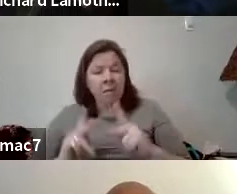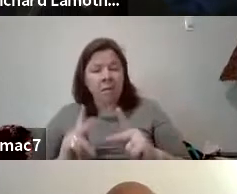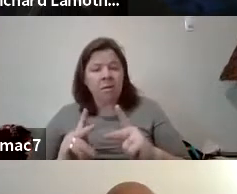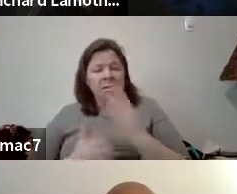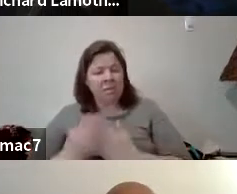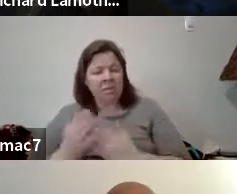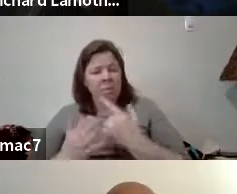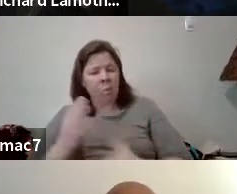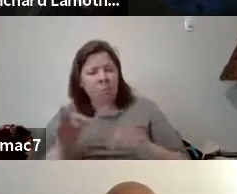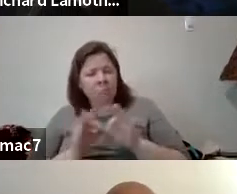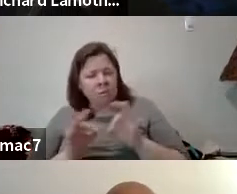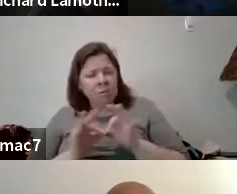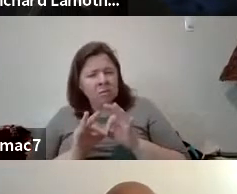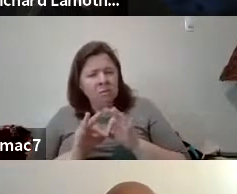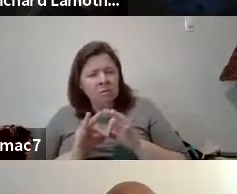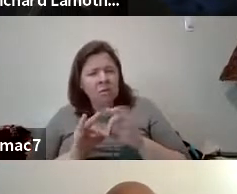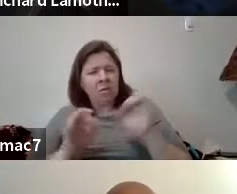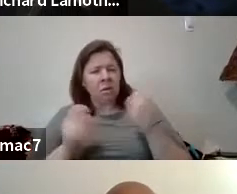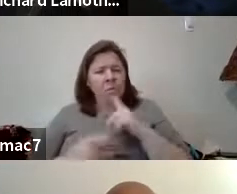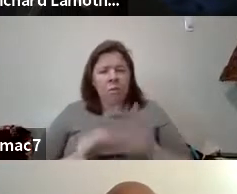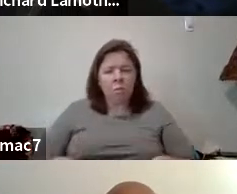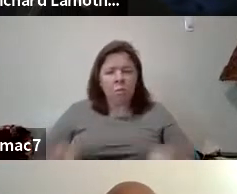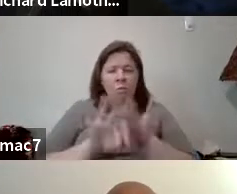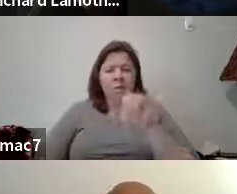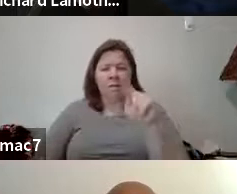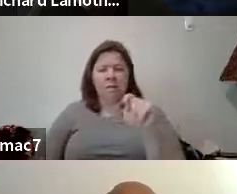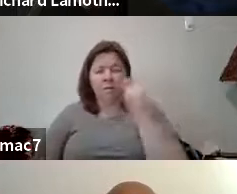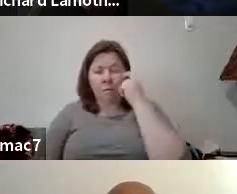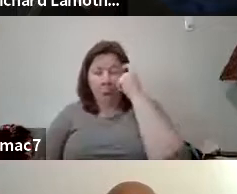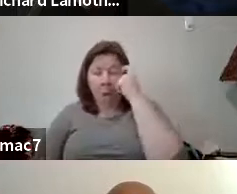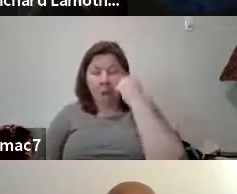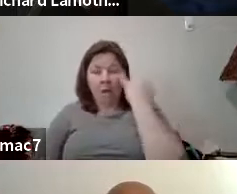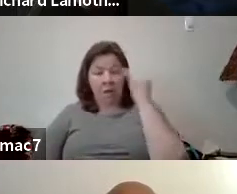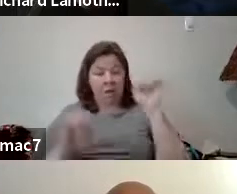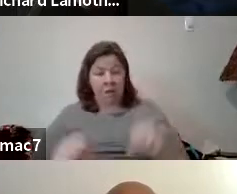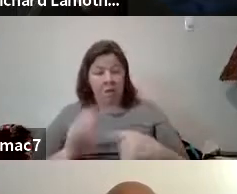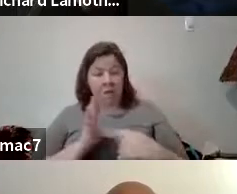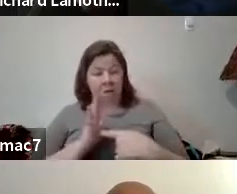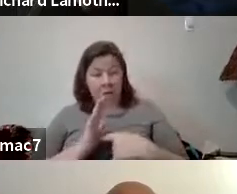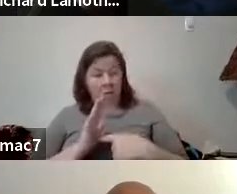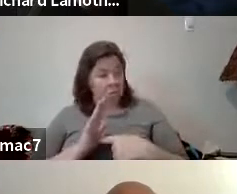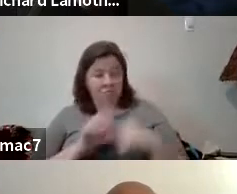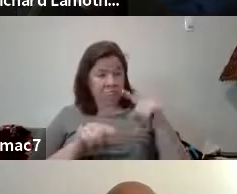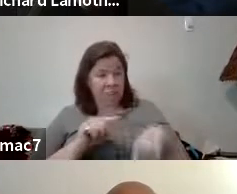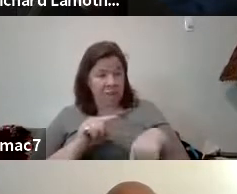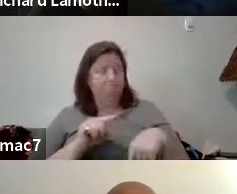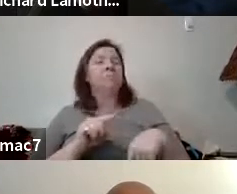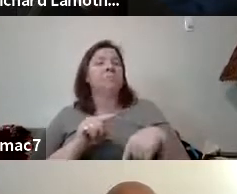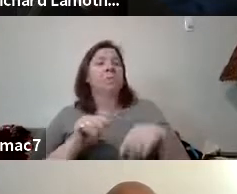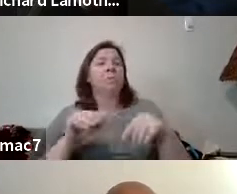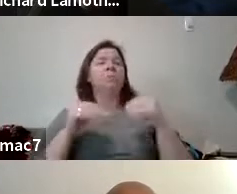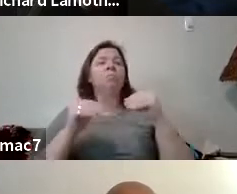what it costs because it's worth it. And then if they can afford it, go on. If they can't afford it, you still go